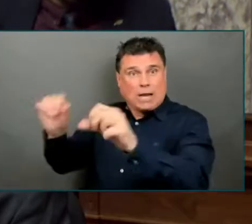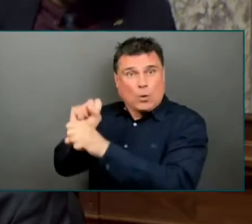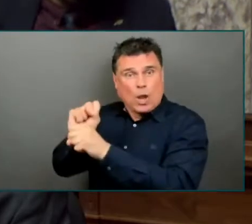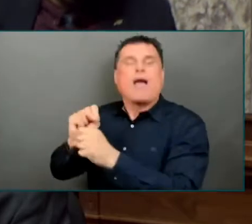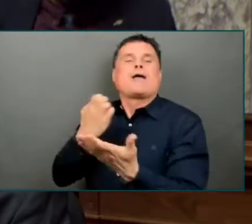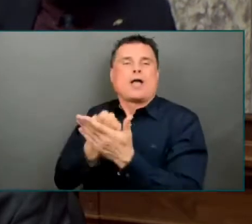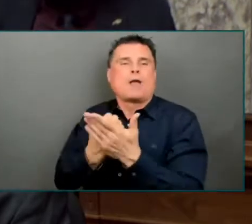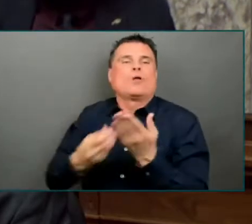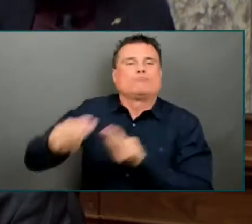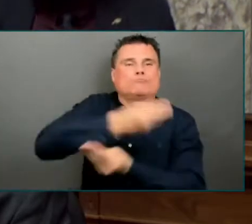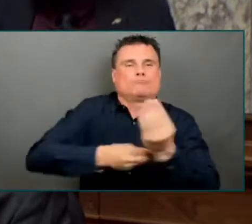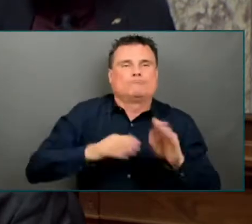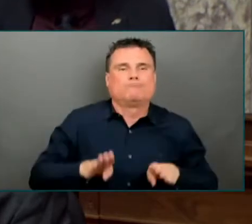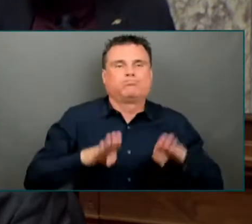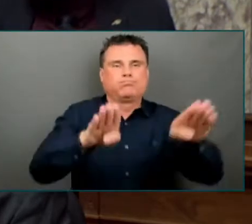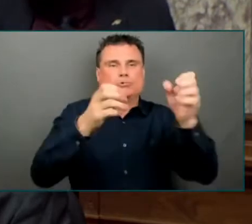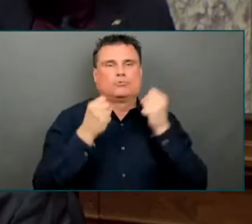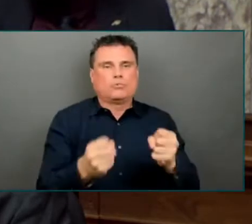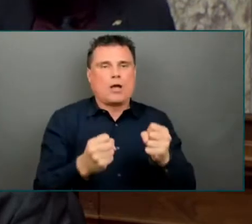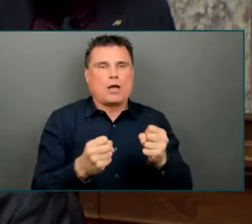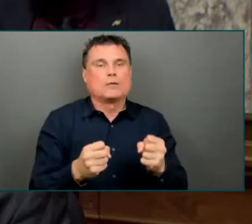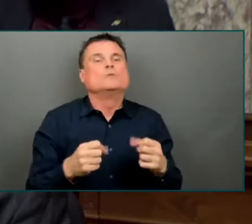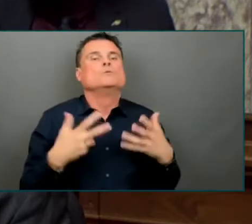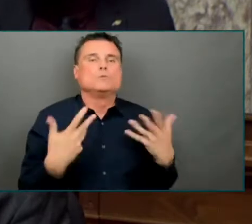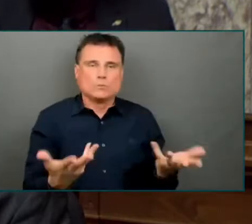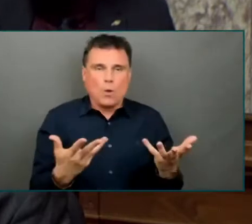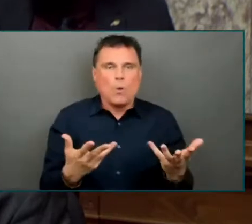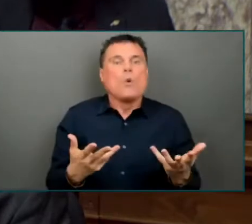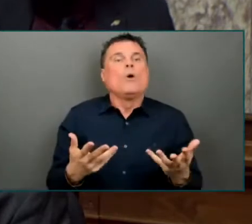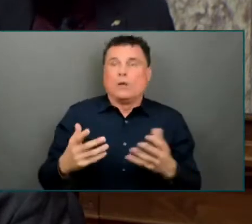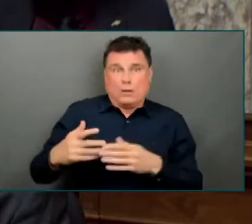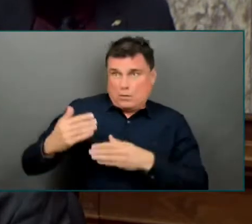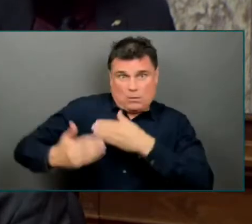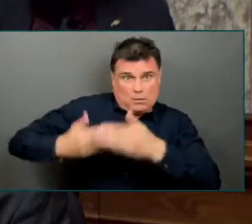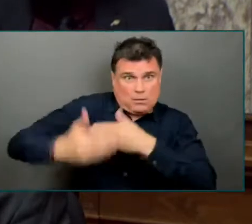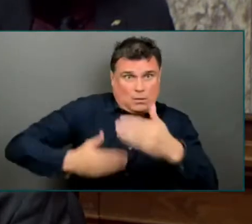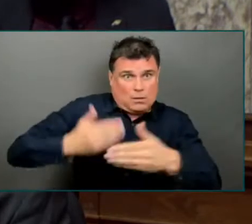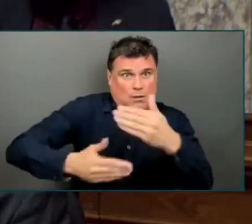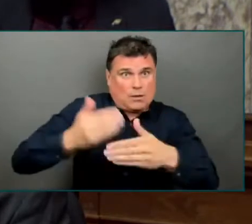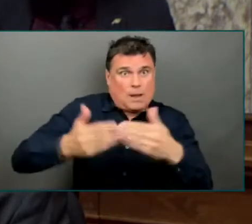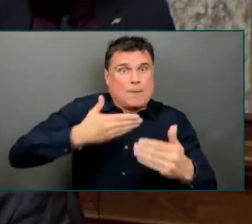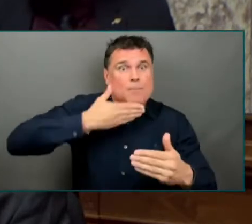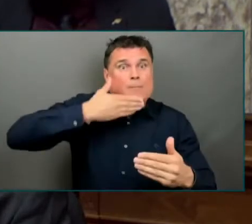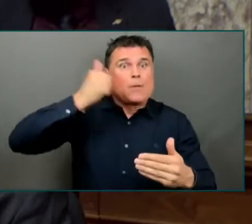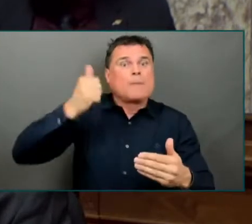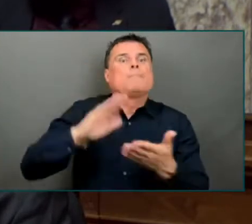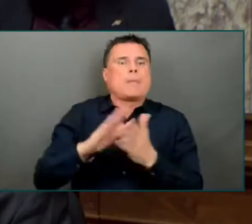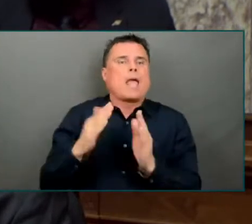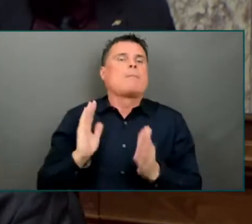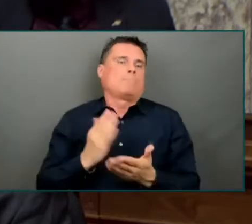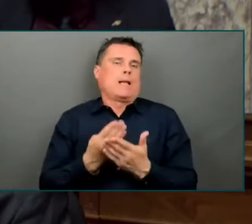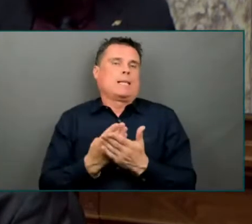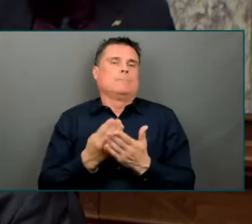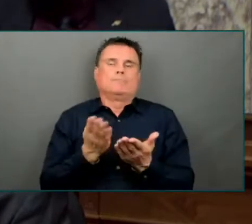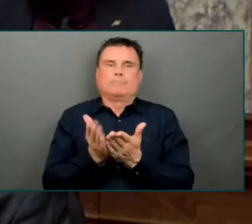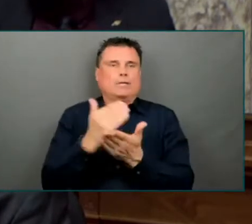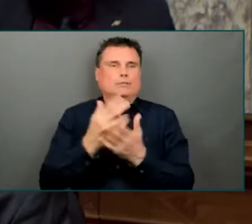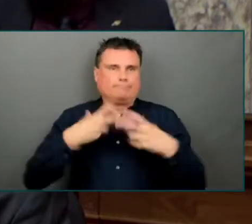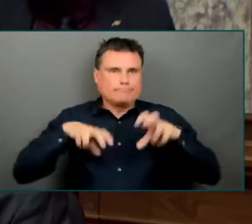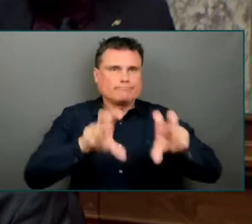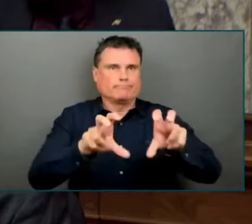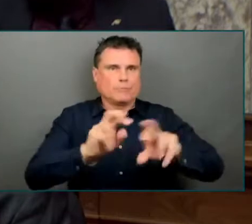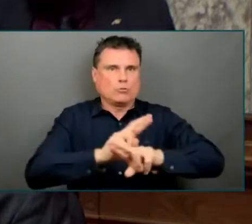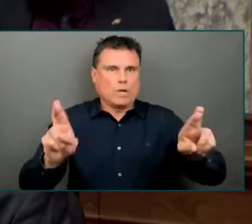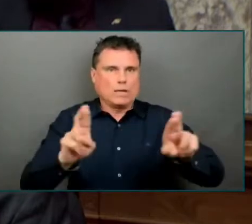forward with Budget 2021. Mr. Speaker, we are more than doubling the number of $10 a day spaces across our province.